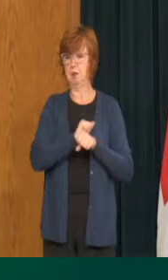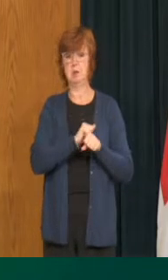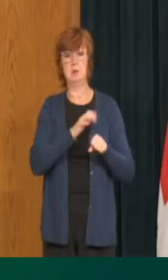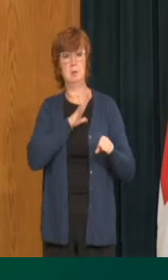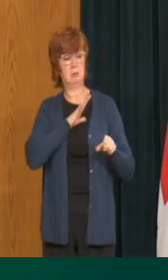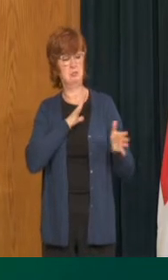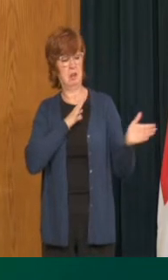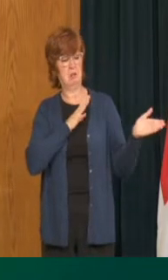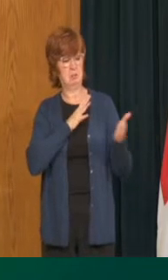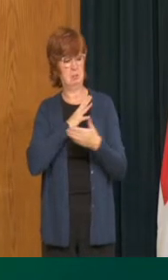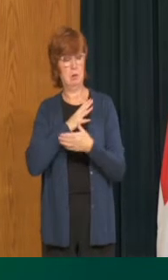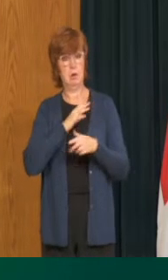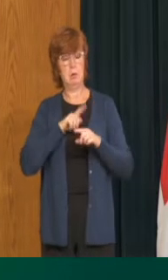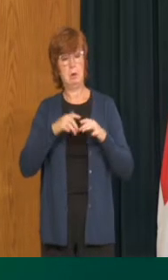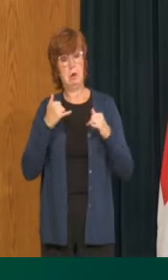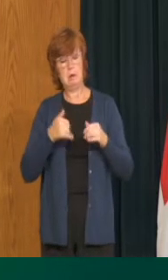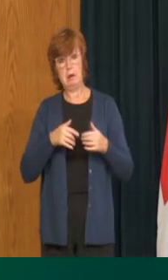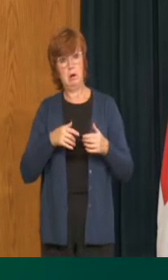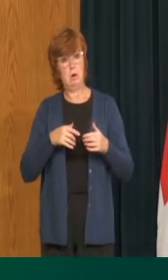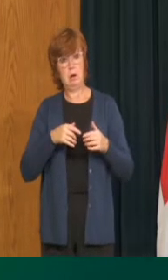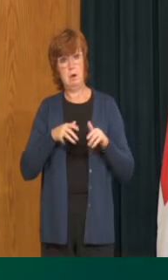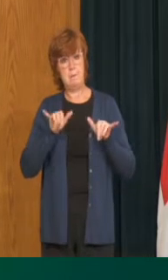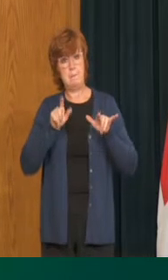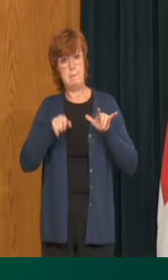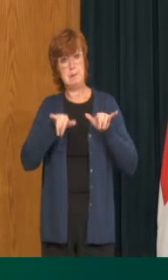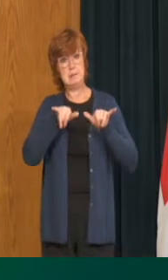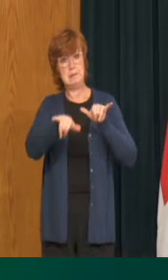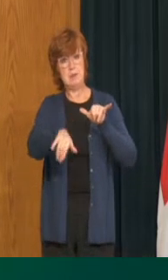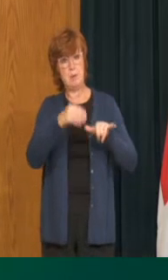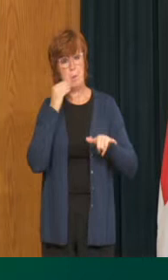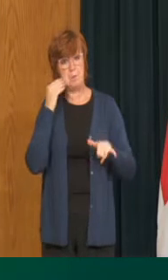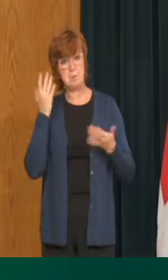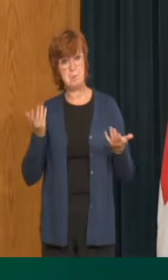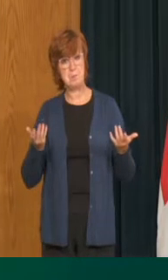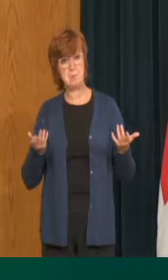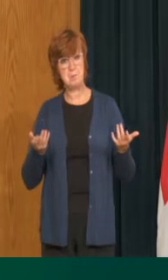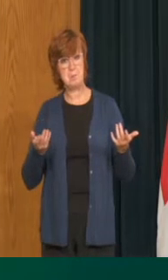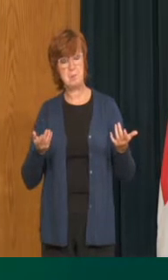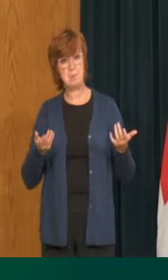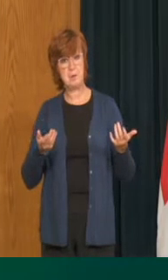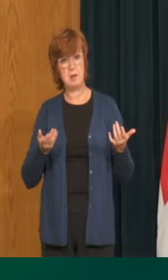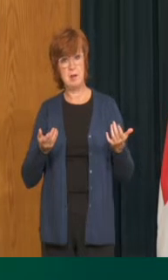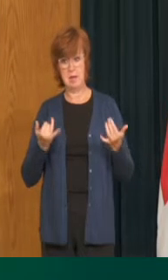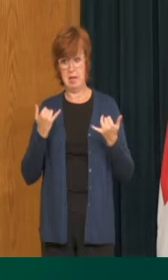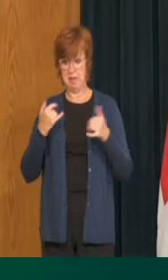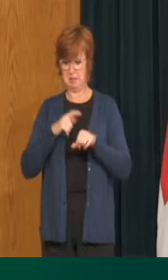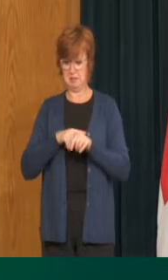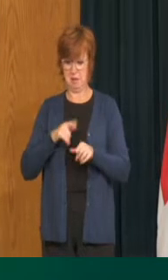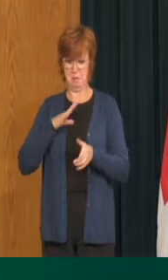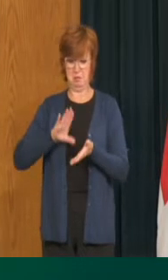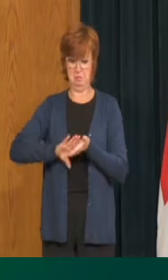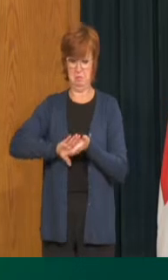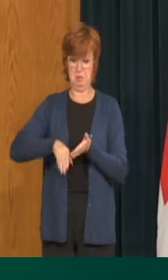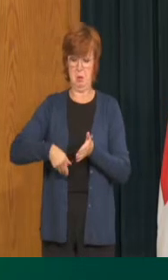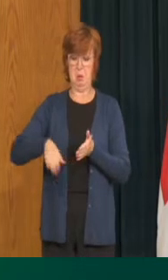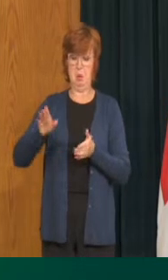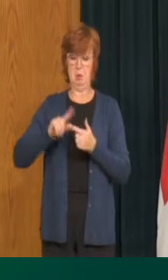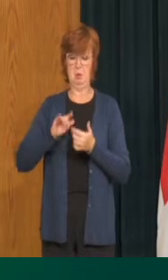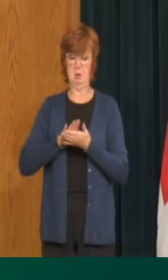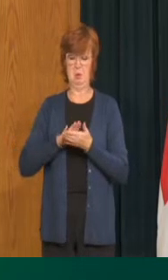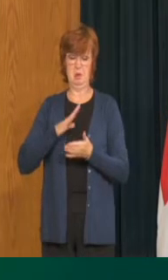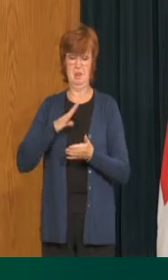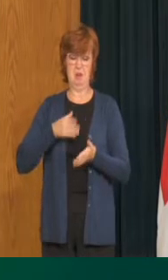child suddenly wakes up and has a sore throat, where ordinarily the child could have slipped into school, but this is not the year for that. And that extra layer of precaution is